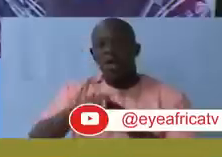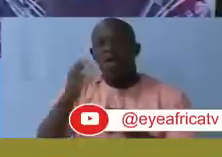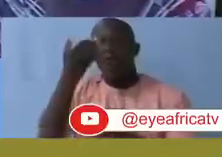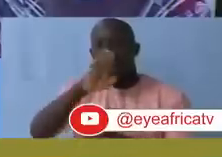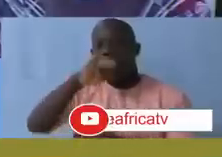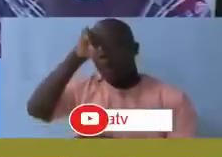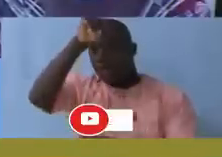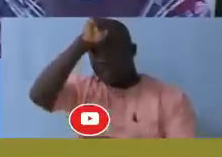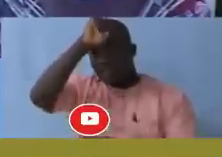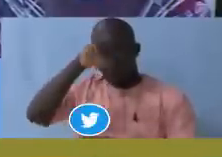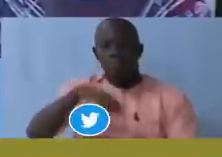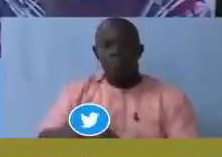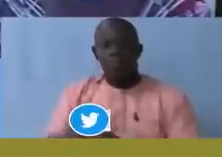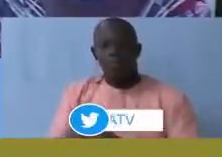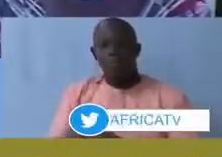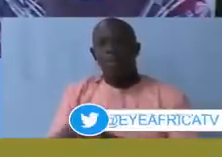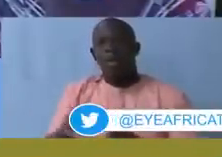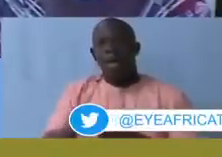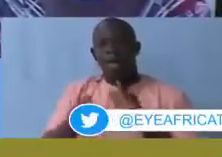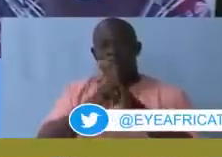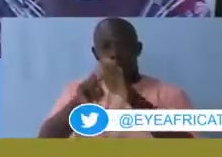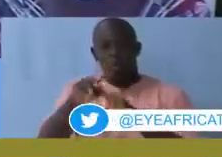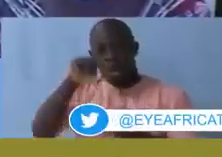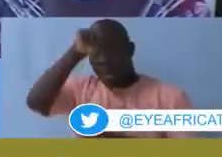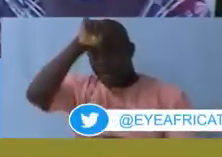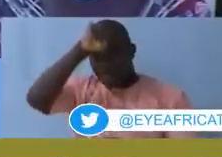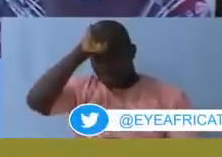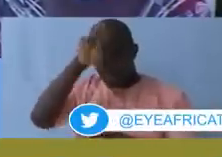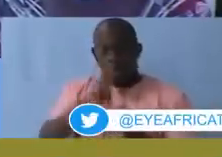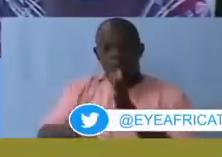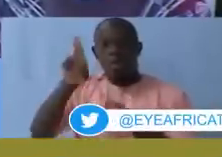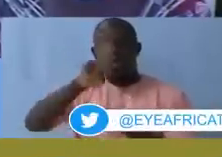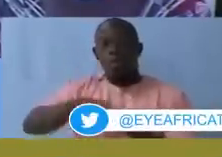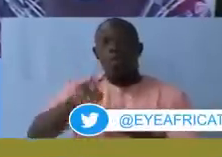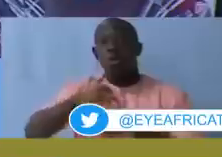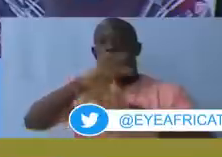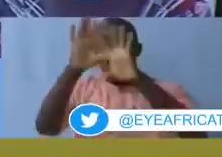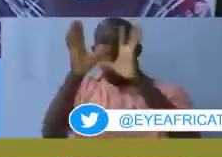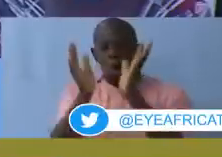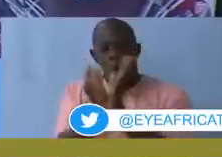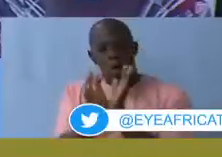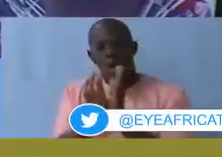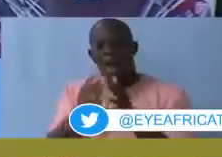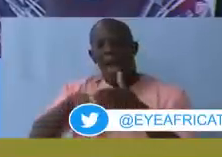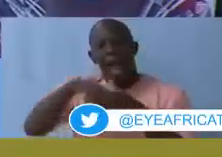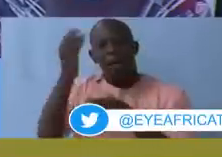typically of that of Egypt. So they all came out most